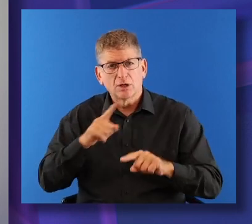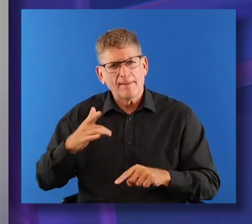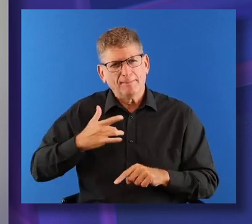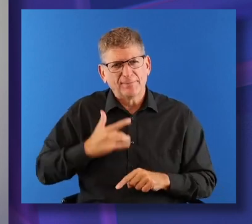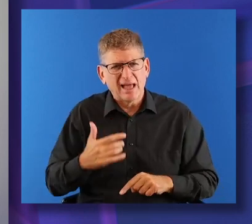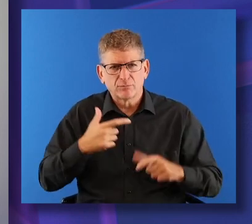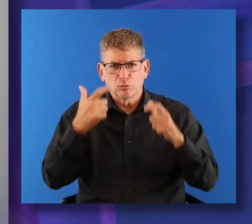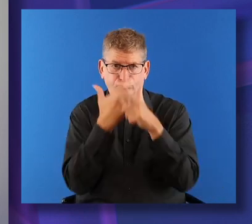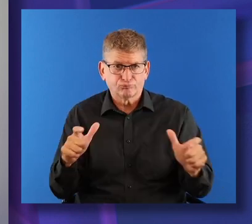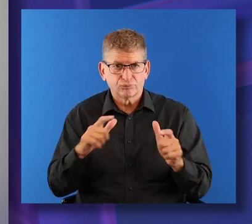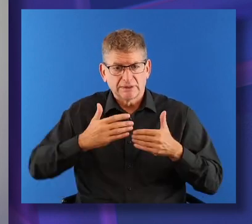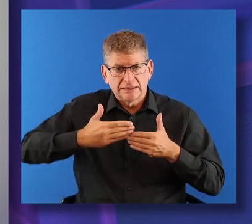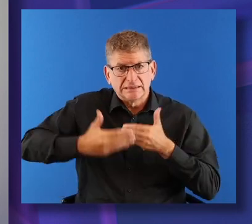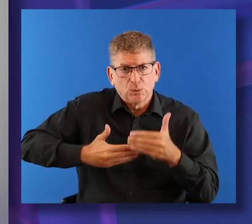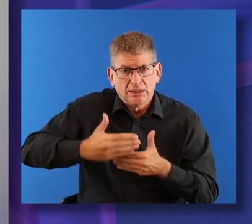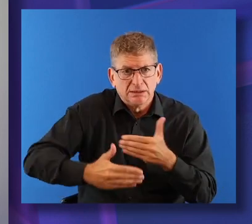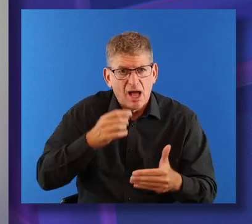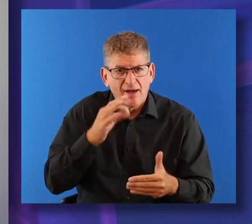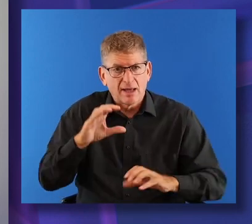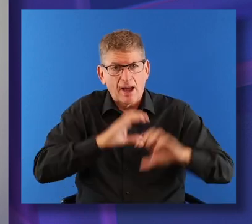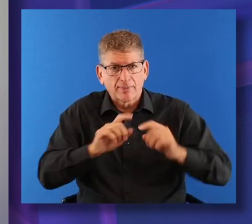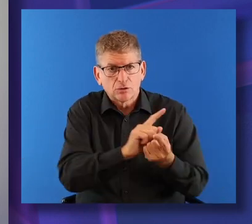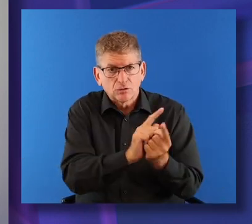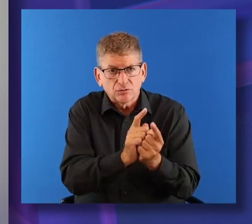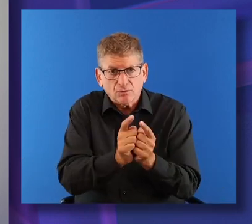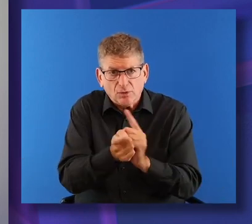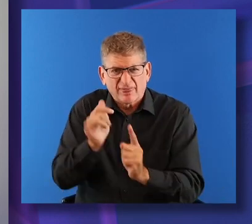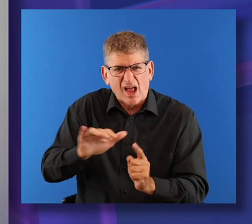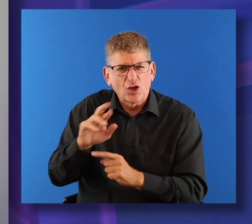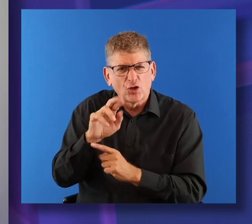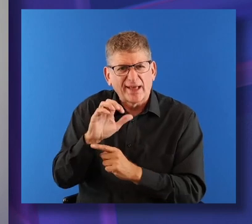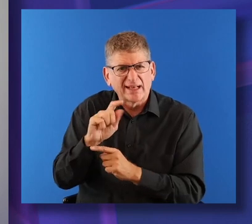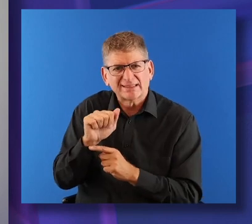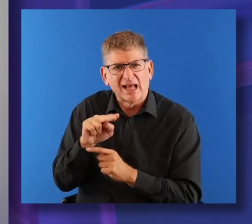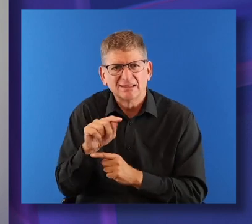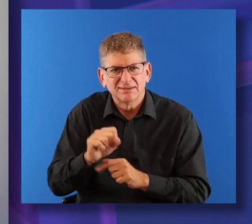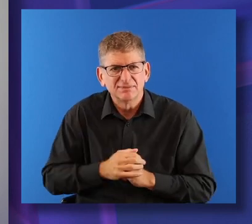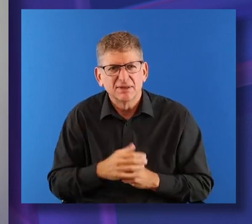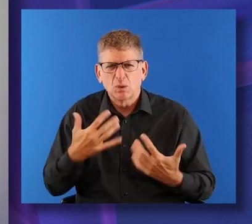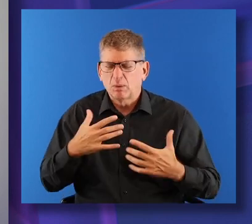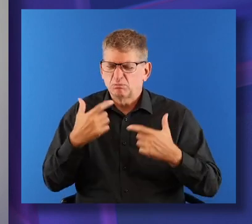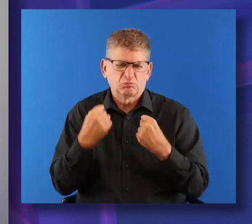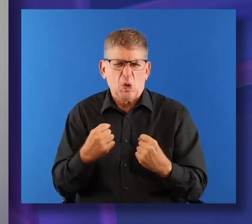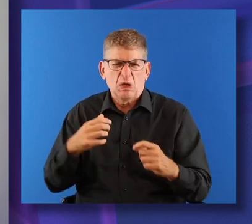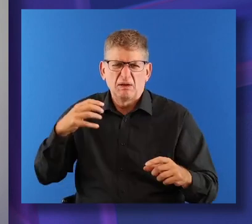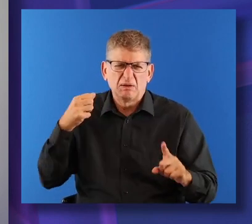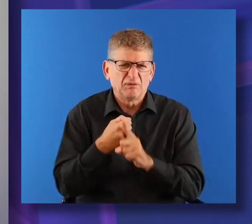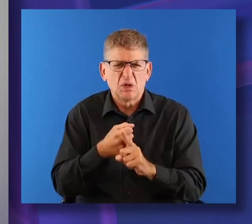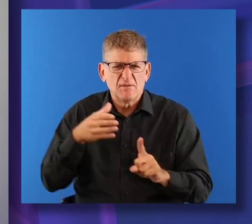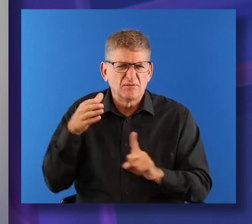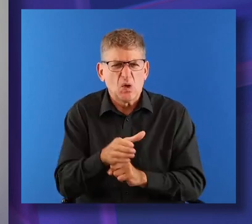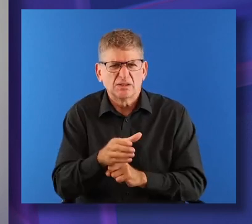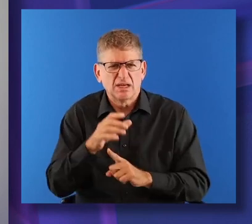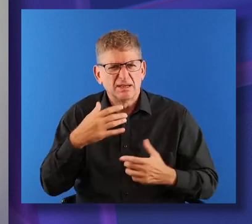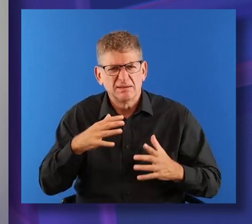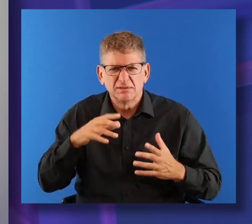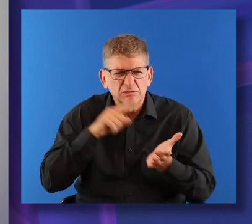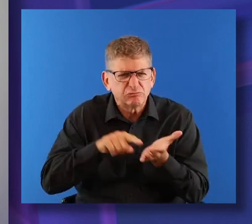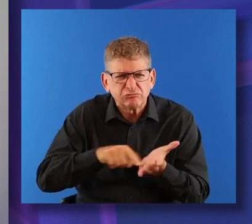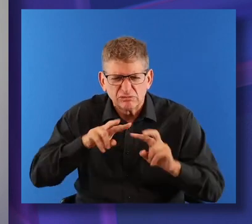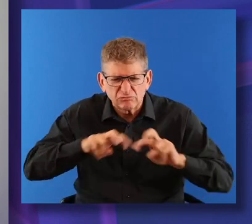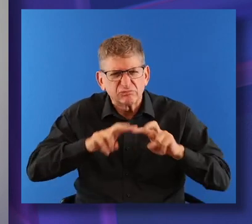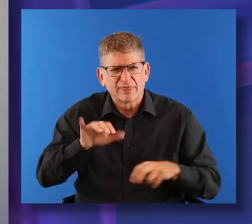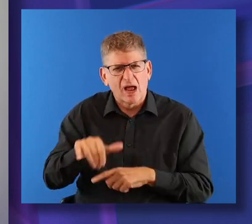impossible. In order to tackle this problem, the fields of computational chemistry and physics have a long history of